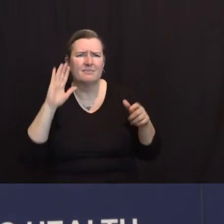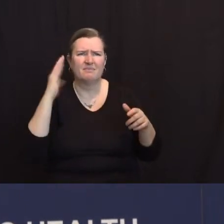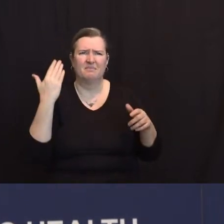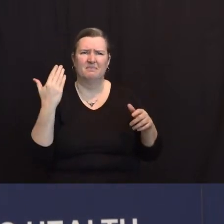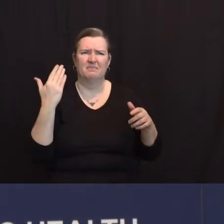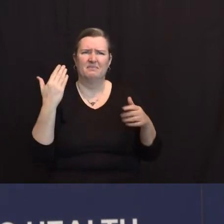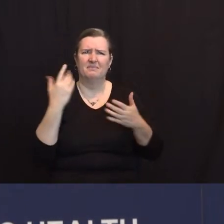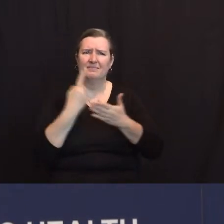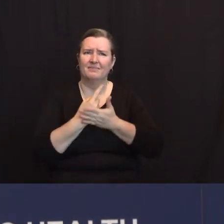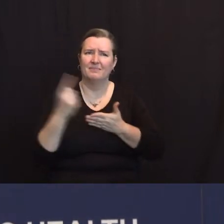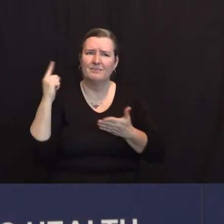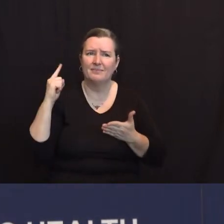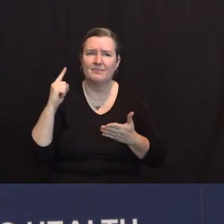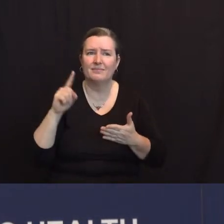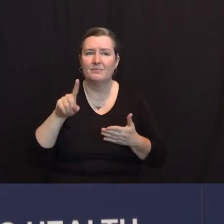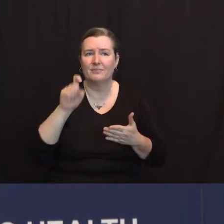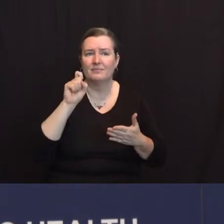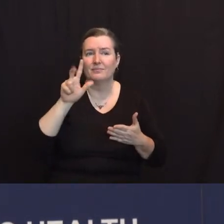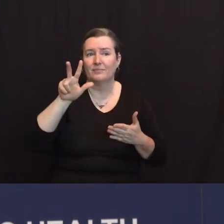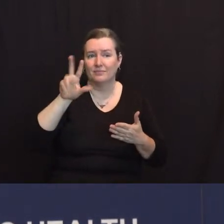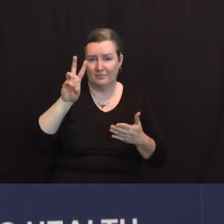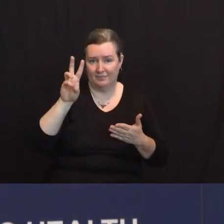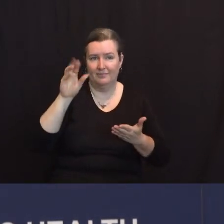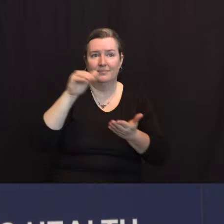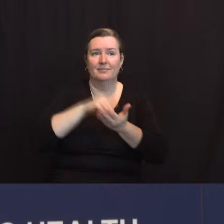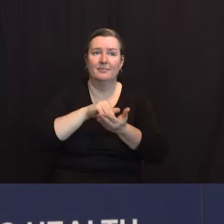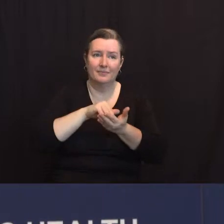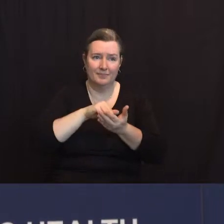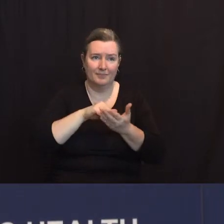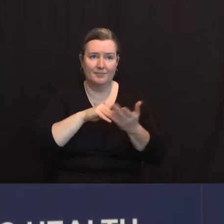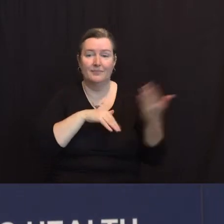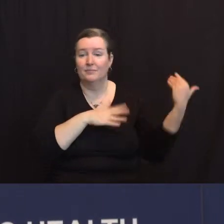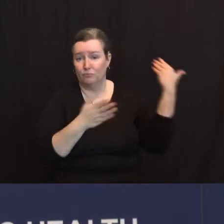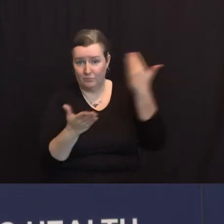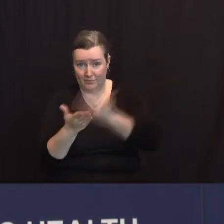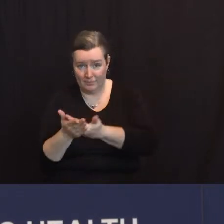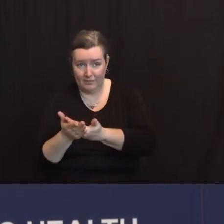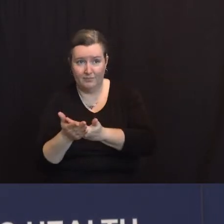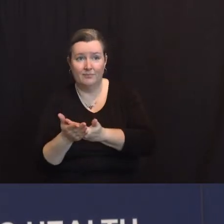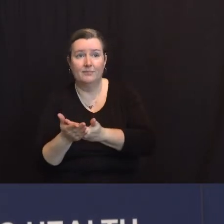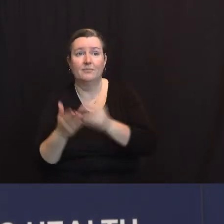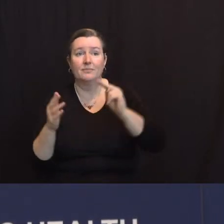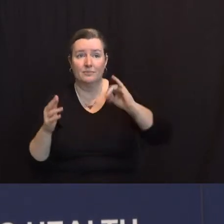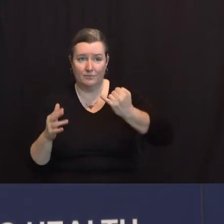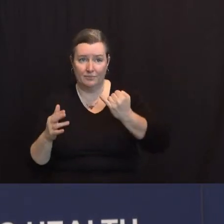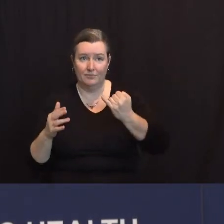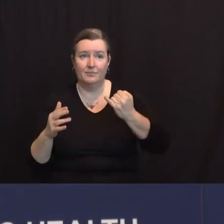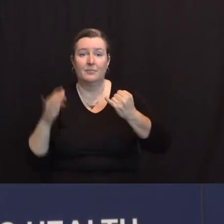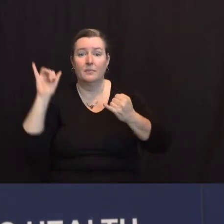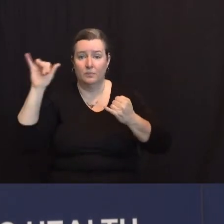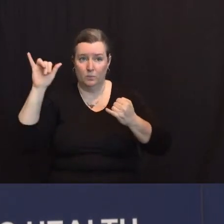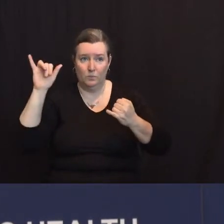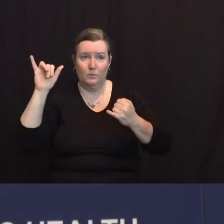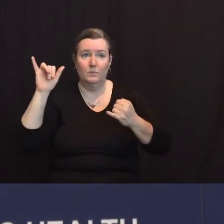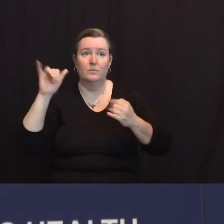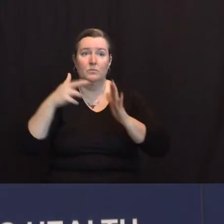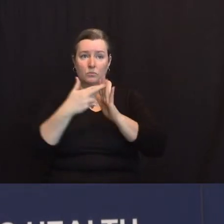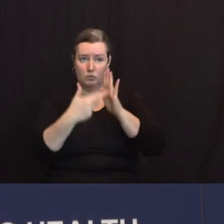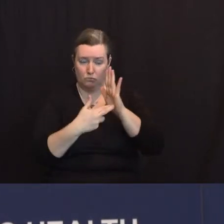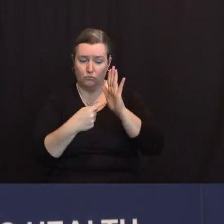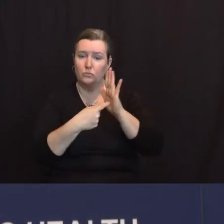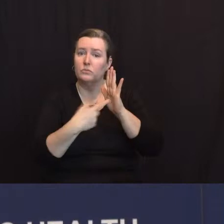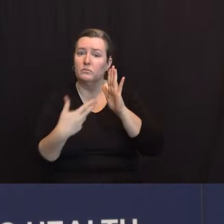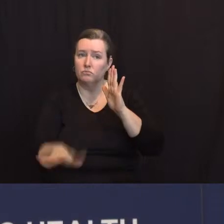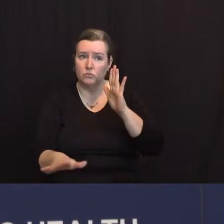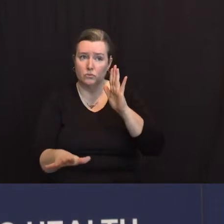136,000 people who were coming into New Jersey and airports were actually registering. There's a registration form that they can fill out so